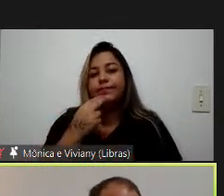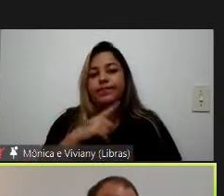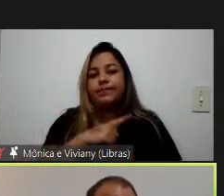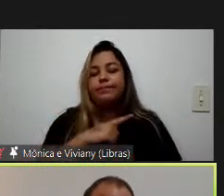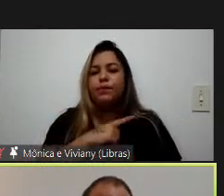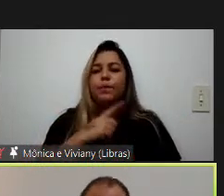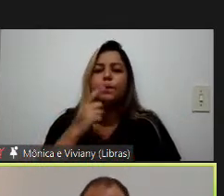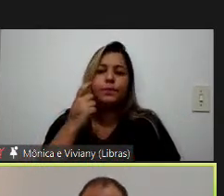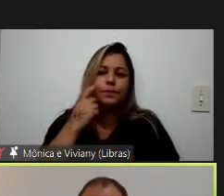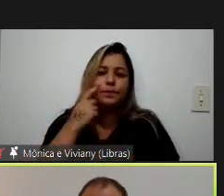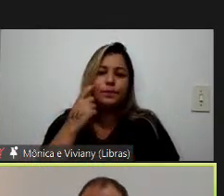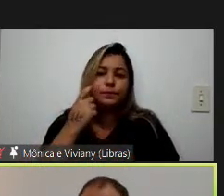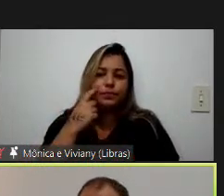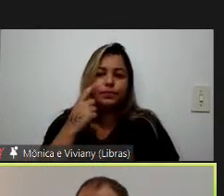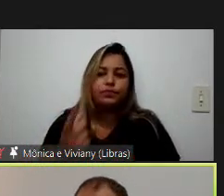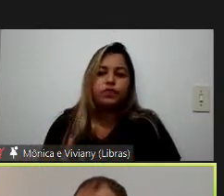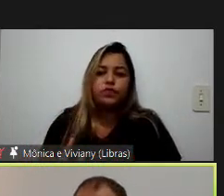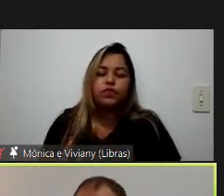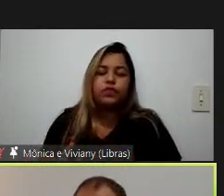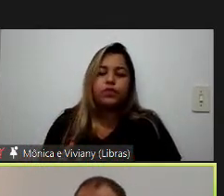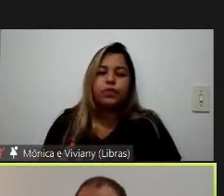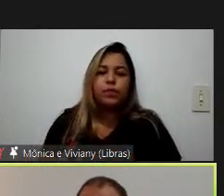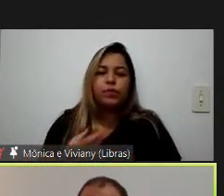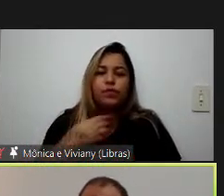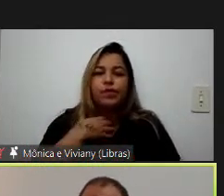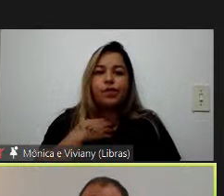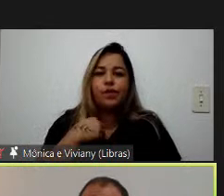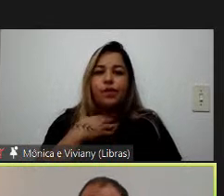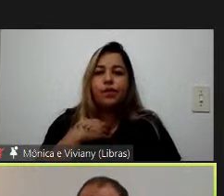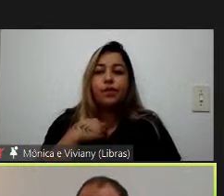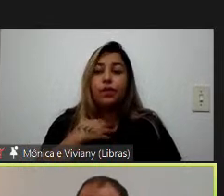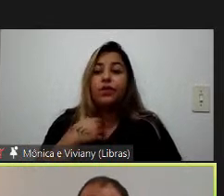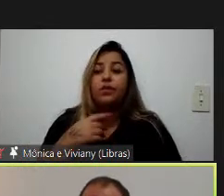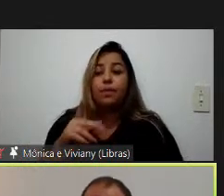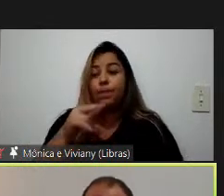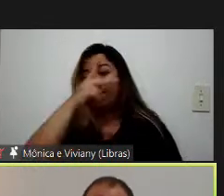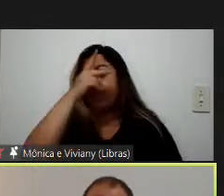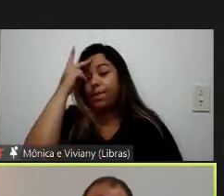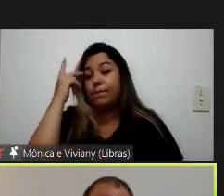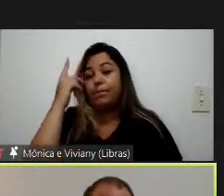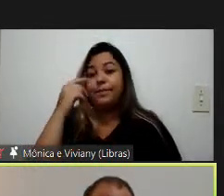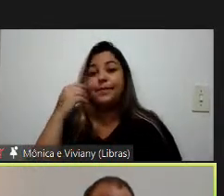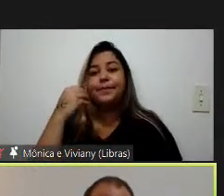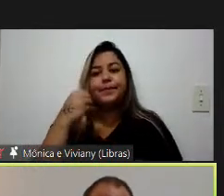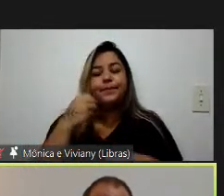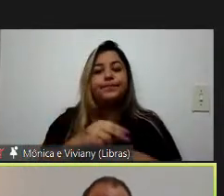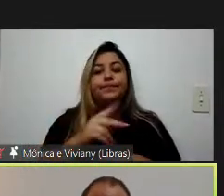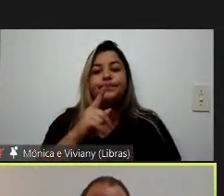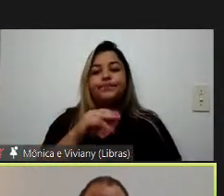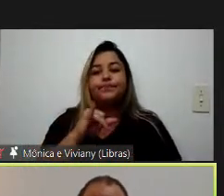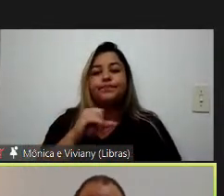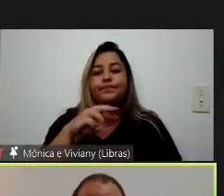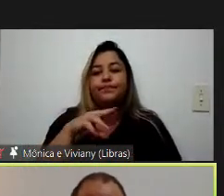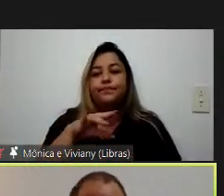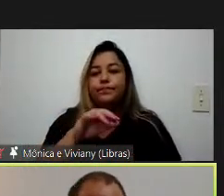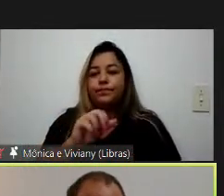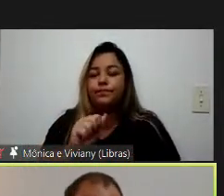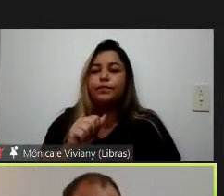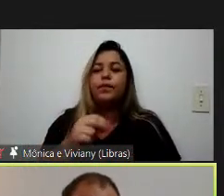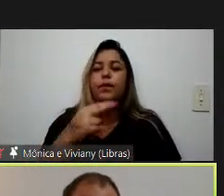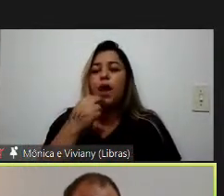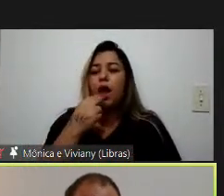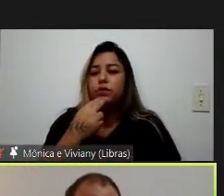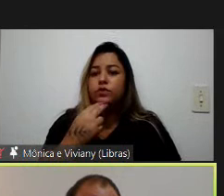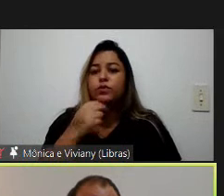And primary healthcare providers, like for example, nutritionists, nurses, doctors, among others, they can support